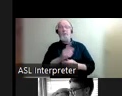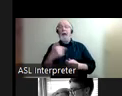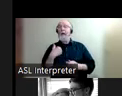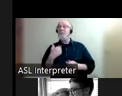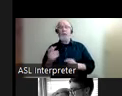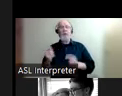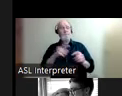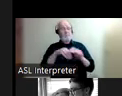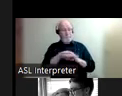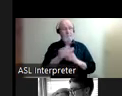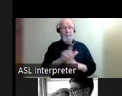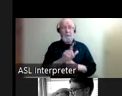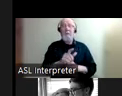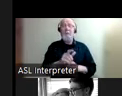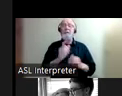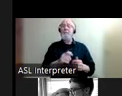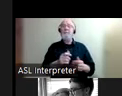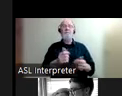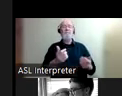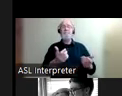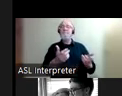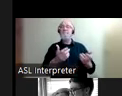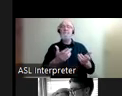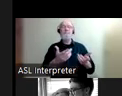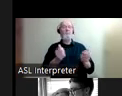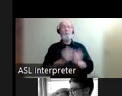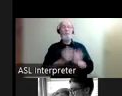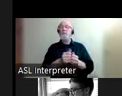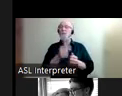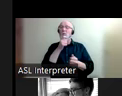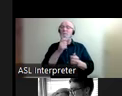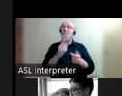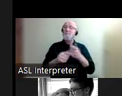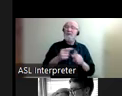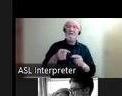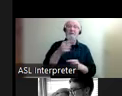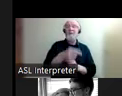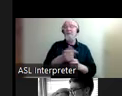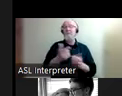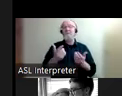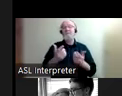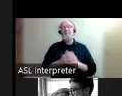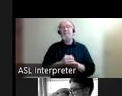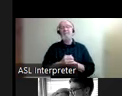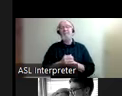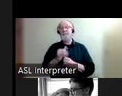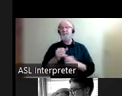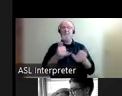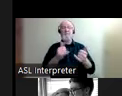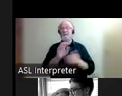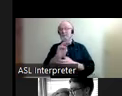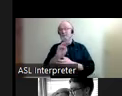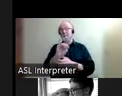down and you know, just hang out with your fellow community members, and yeah, play Mario